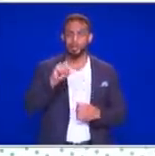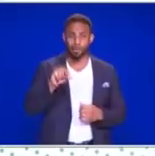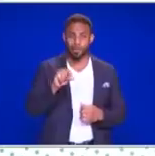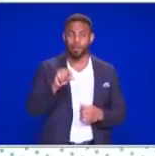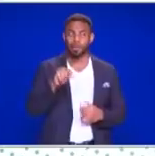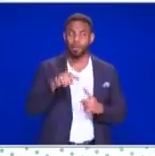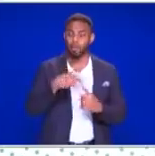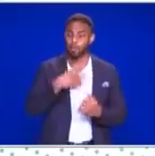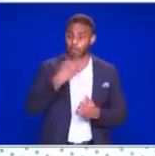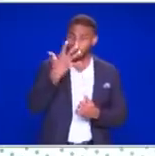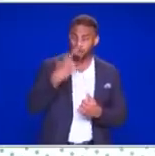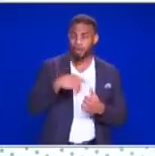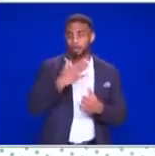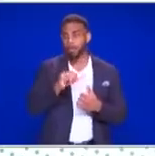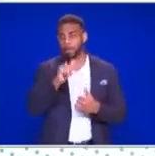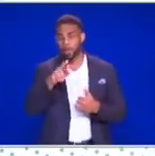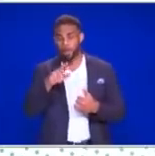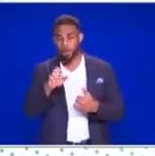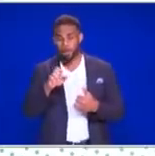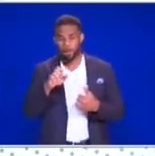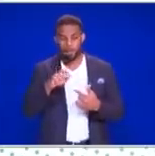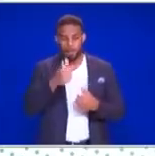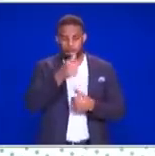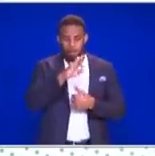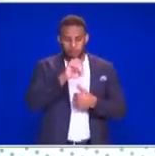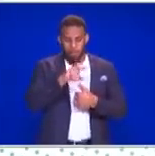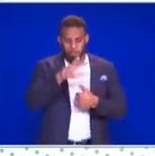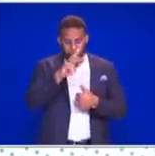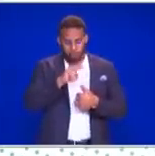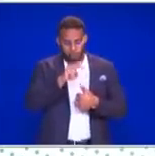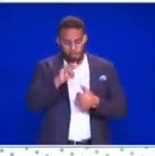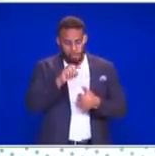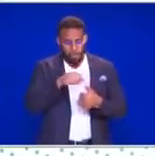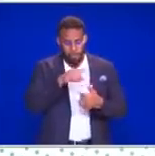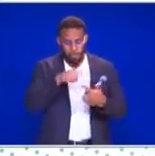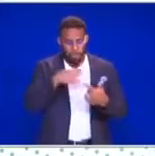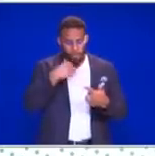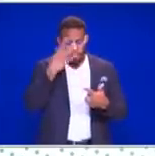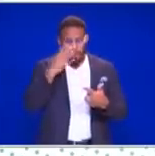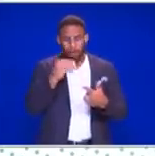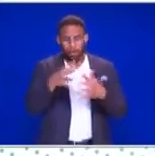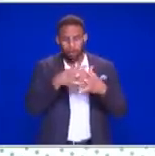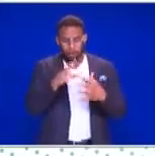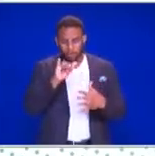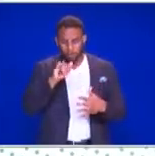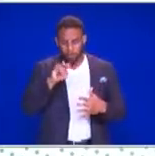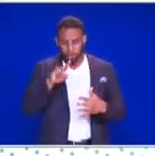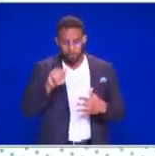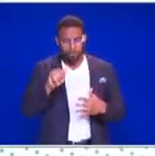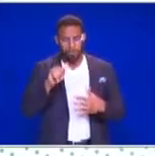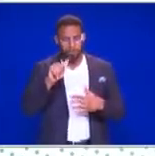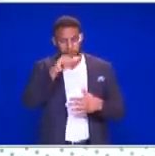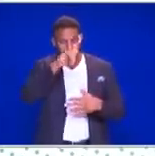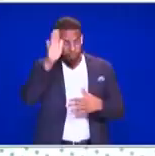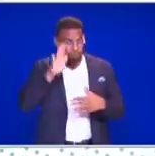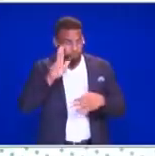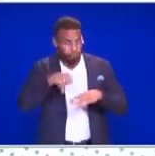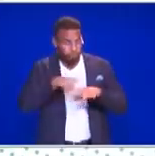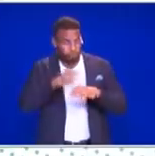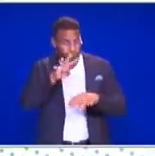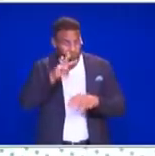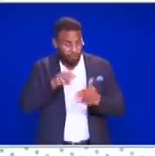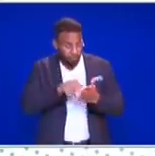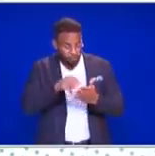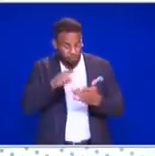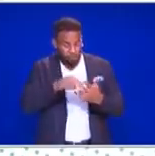were white and some other race at 19.3 million, white and American Indian and Alaska Native with 4